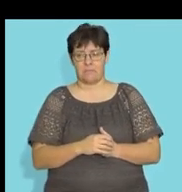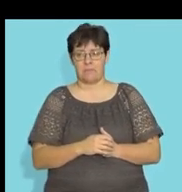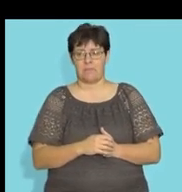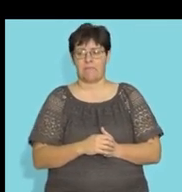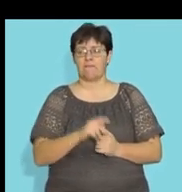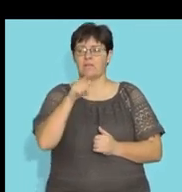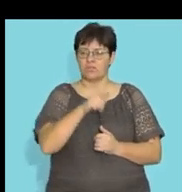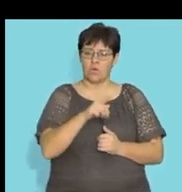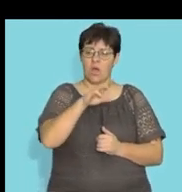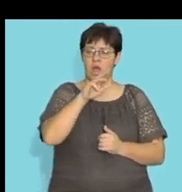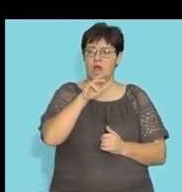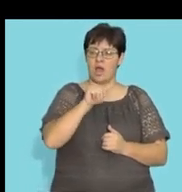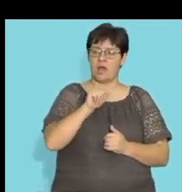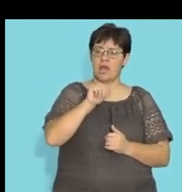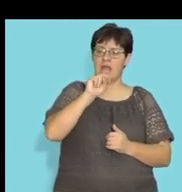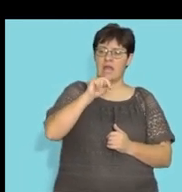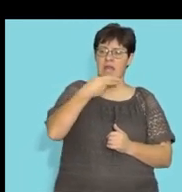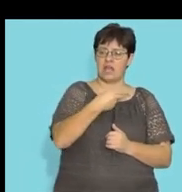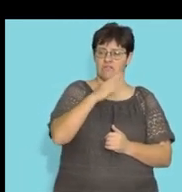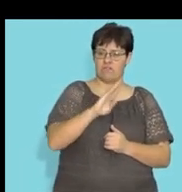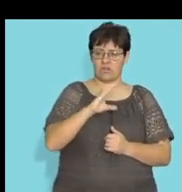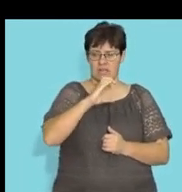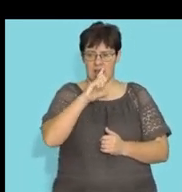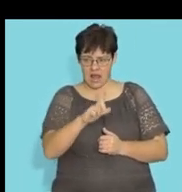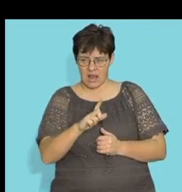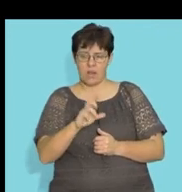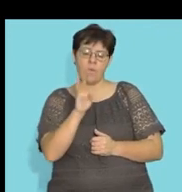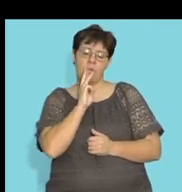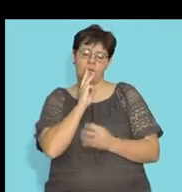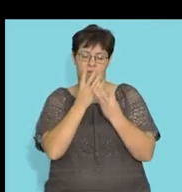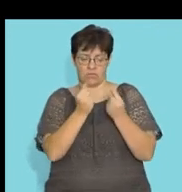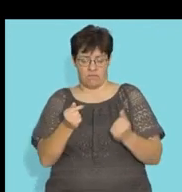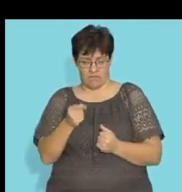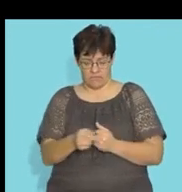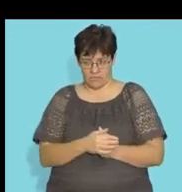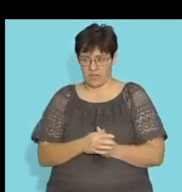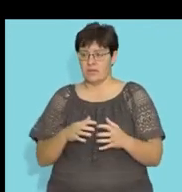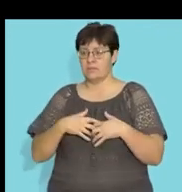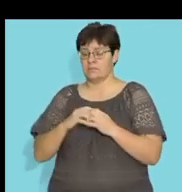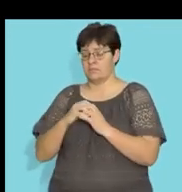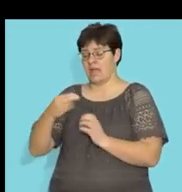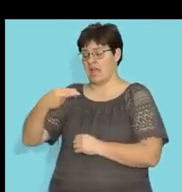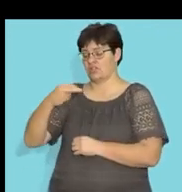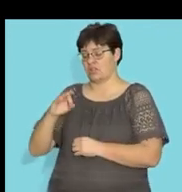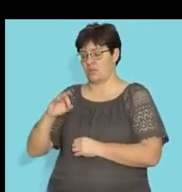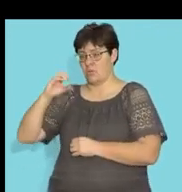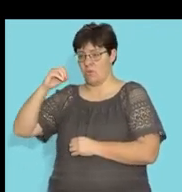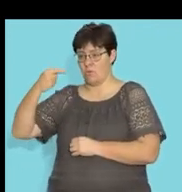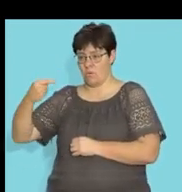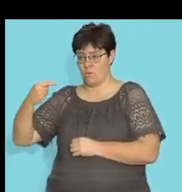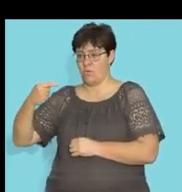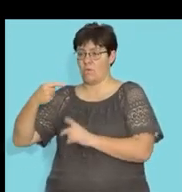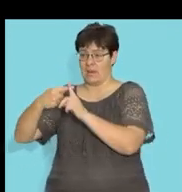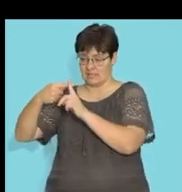Right, so ammonium chloride dissolves in the water. Here we see the reaction. It forms hydronium